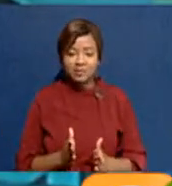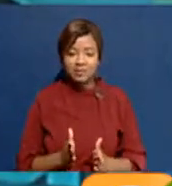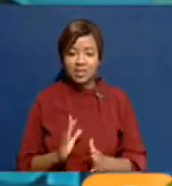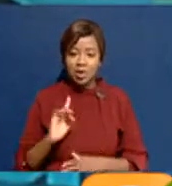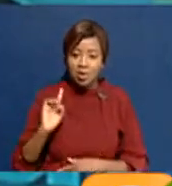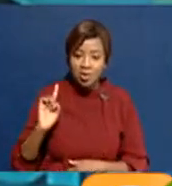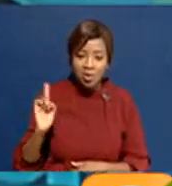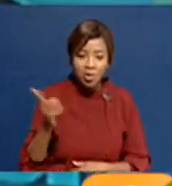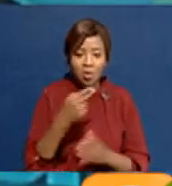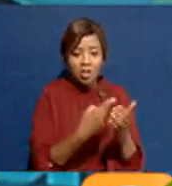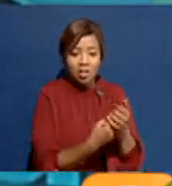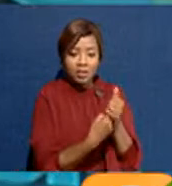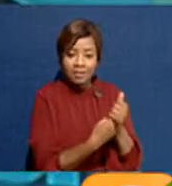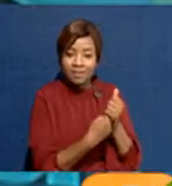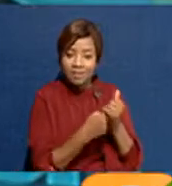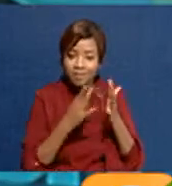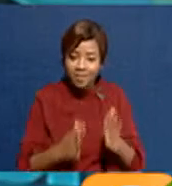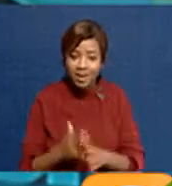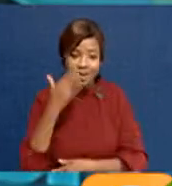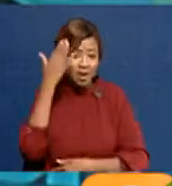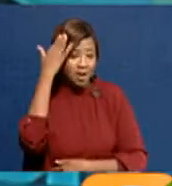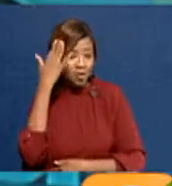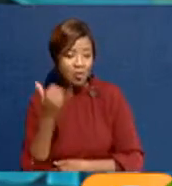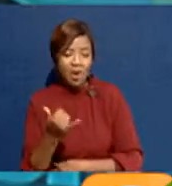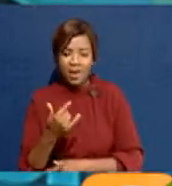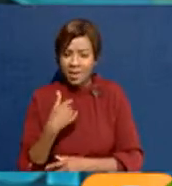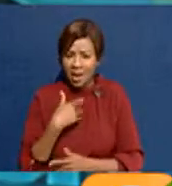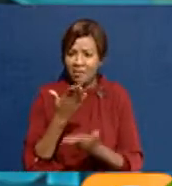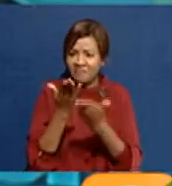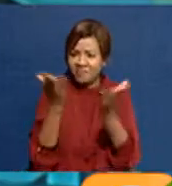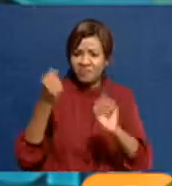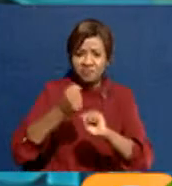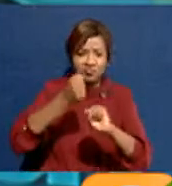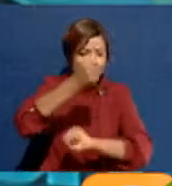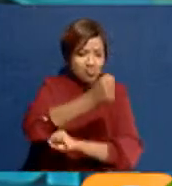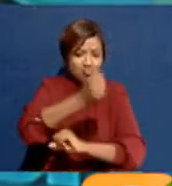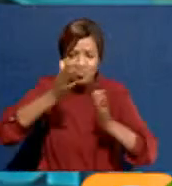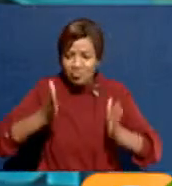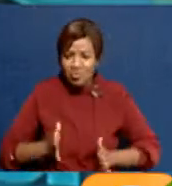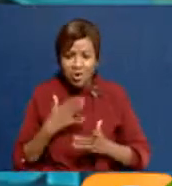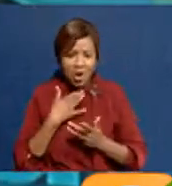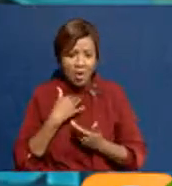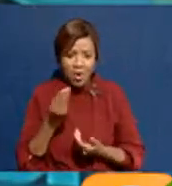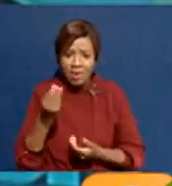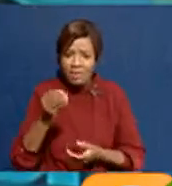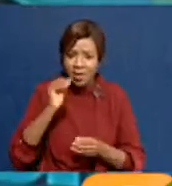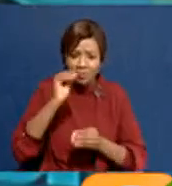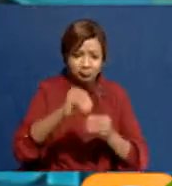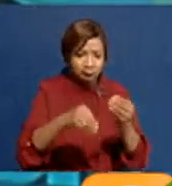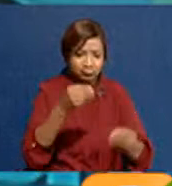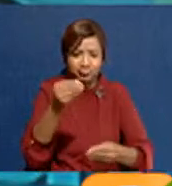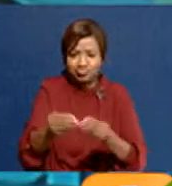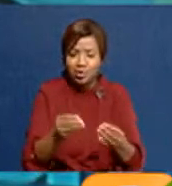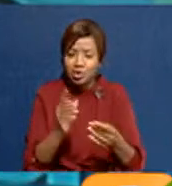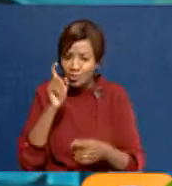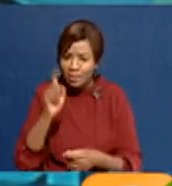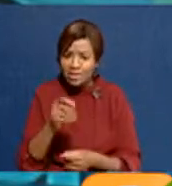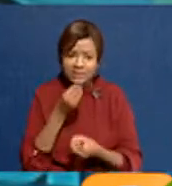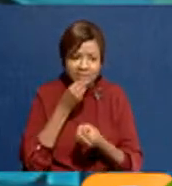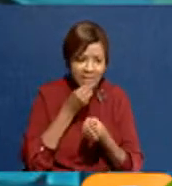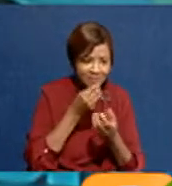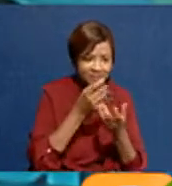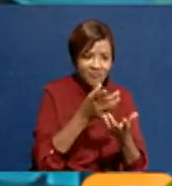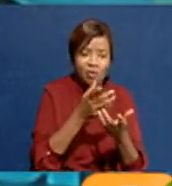all partners, who, because we have willing donors, but they need to be made aware that there is an